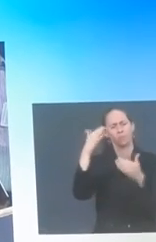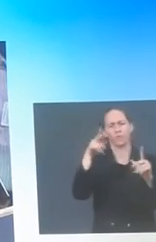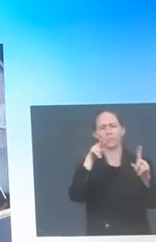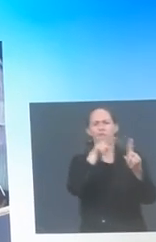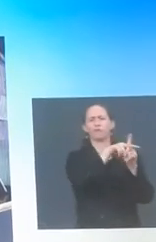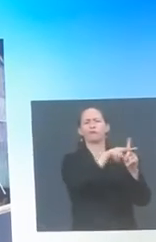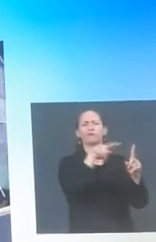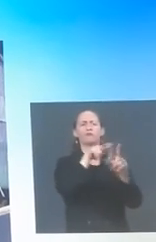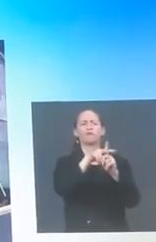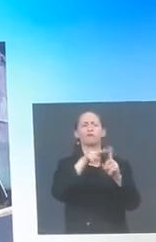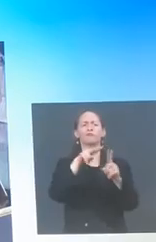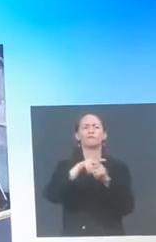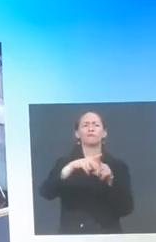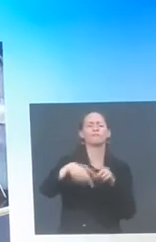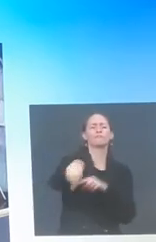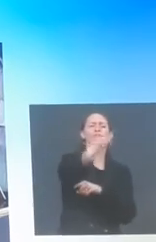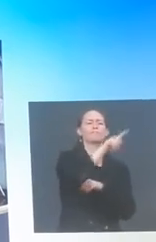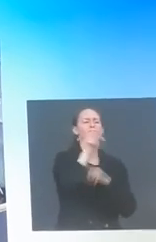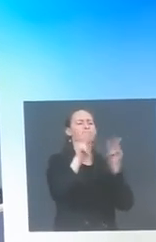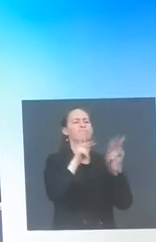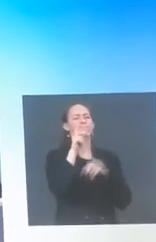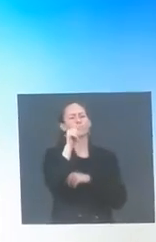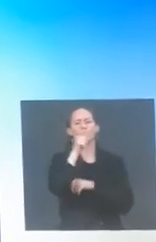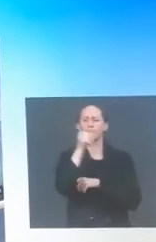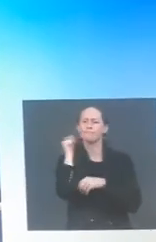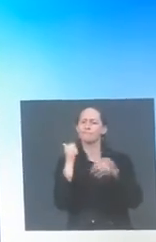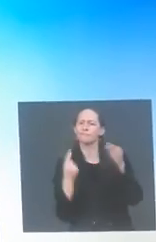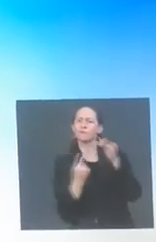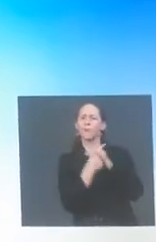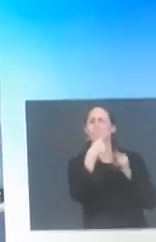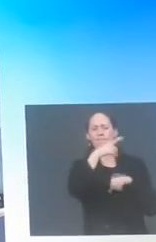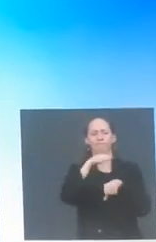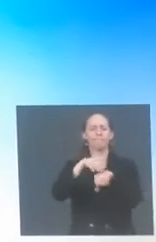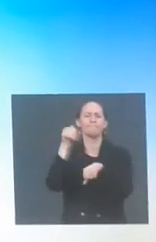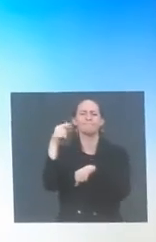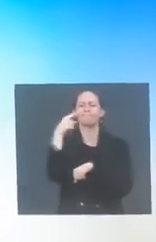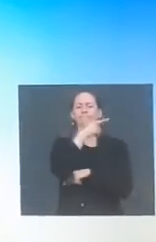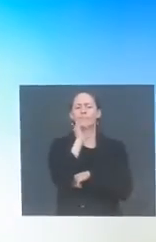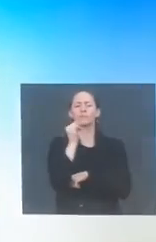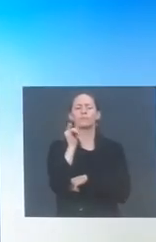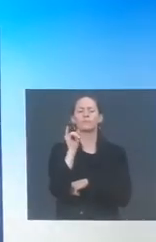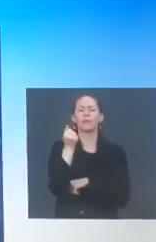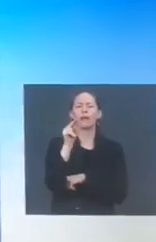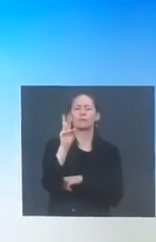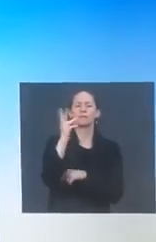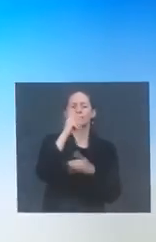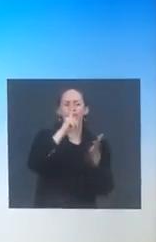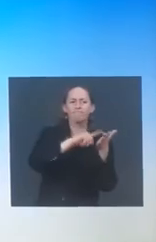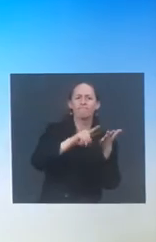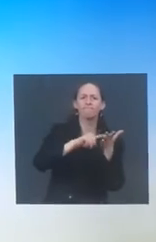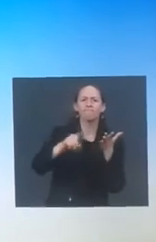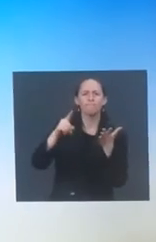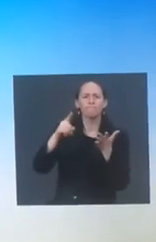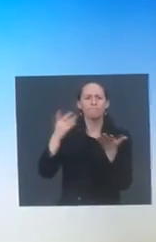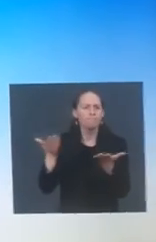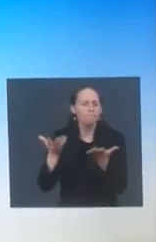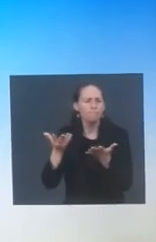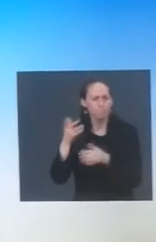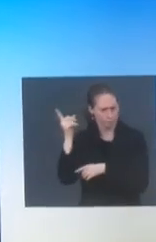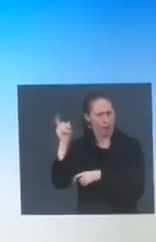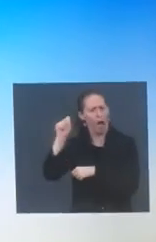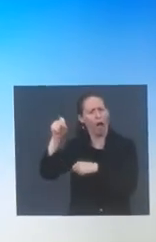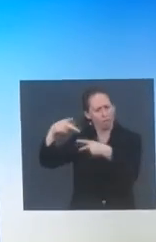committee subpoenas, and he did not say, I will let the Justice Department decide. He said, yes. Well, let me reiterate, and I put out a statement also